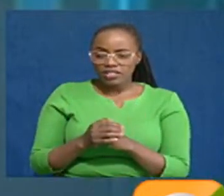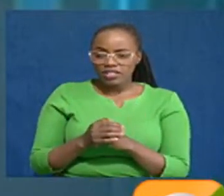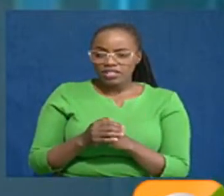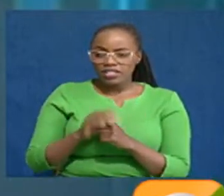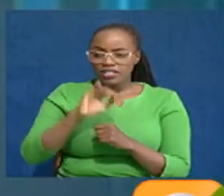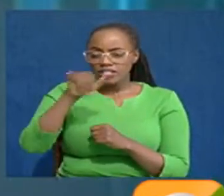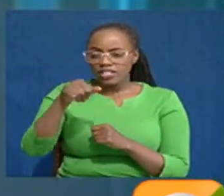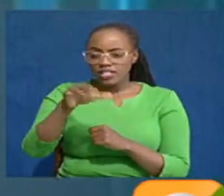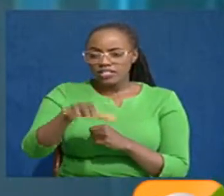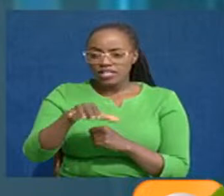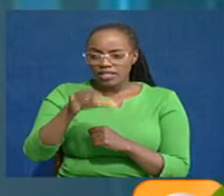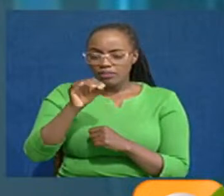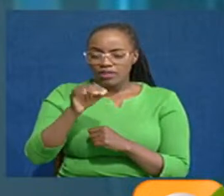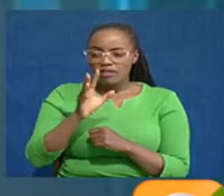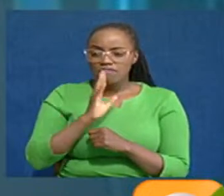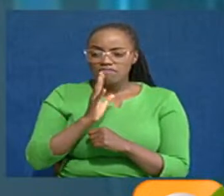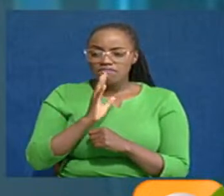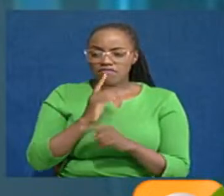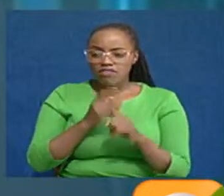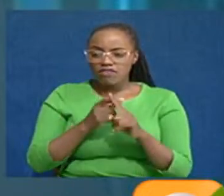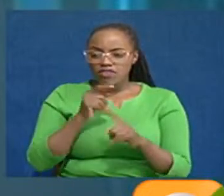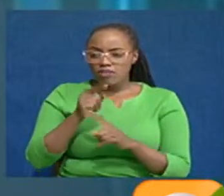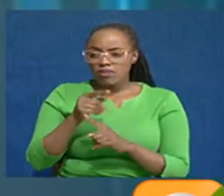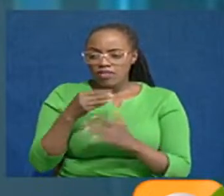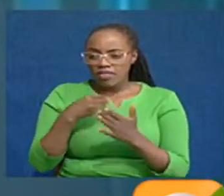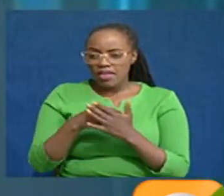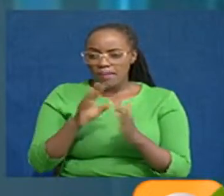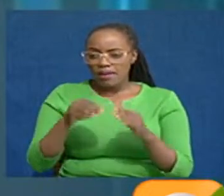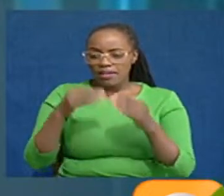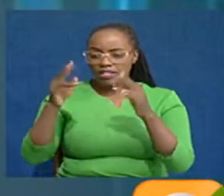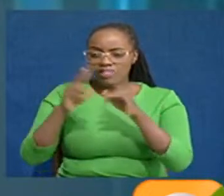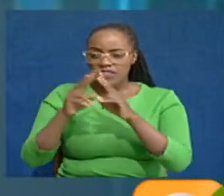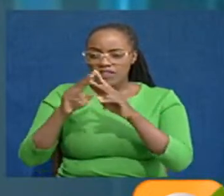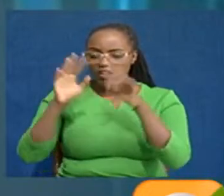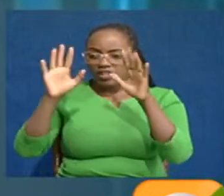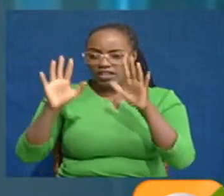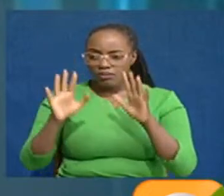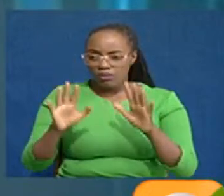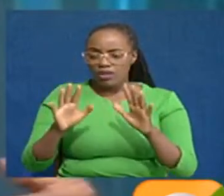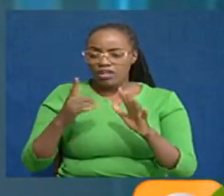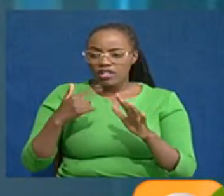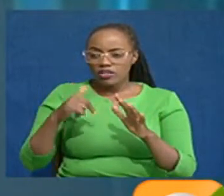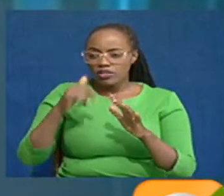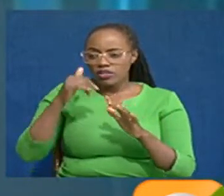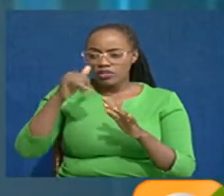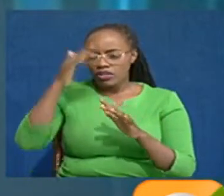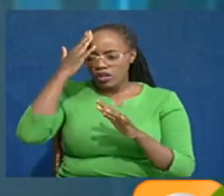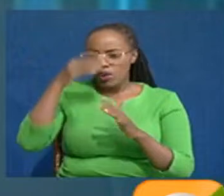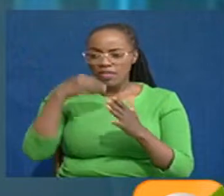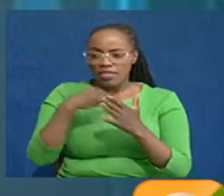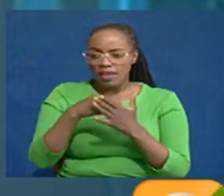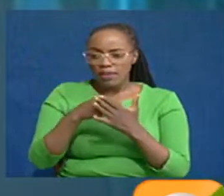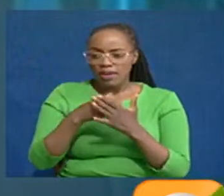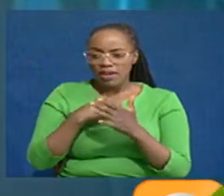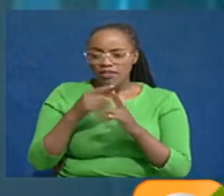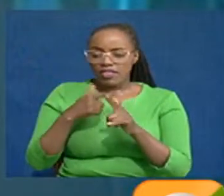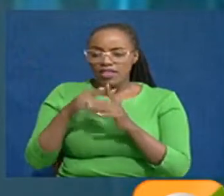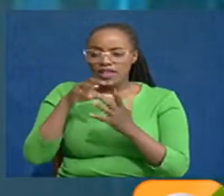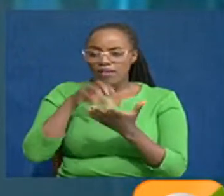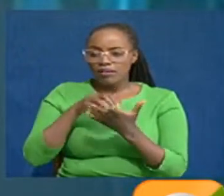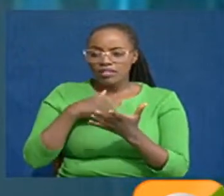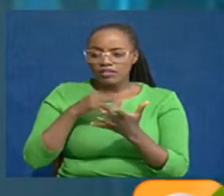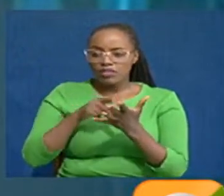Just speaking to Rose's point around money circulation, it's very important for tax, because if I have the money, then I'm in a position to pay